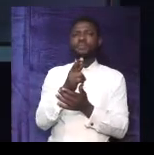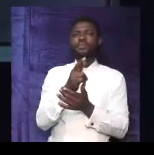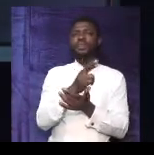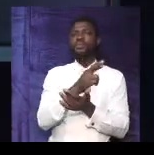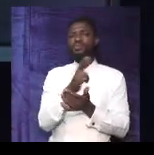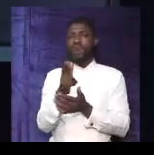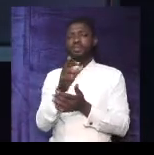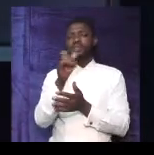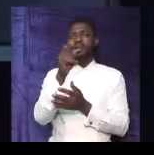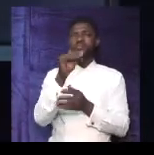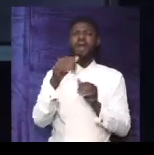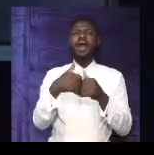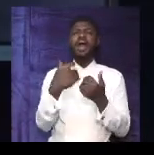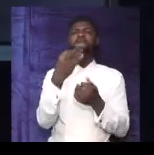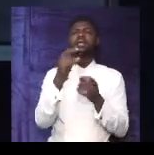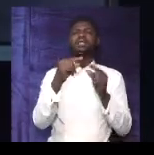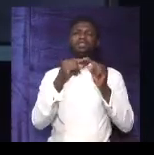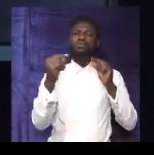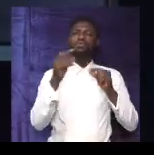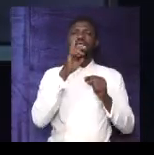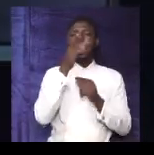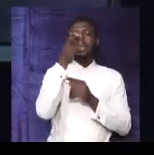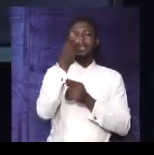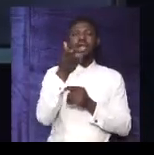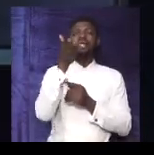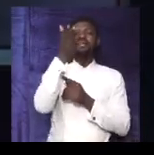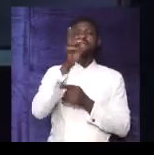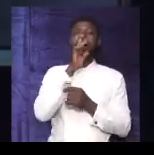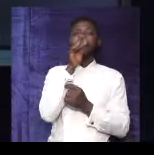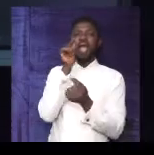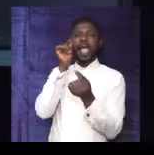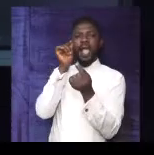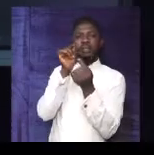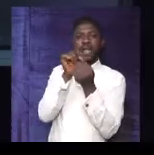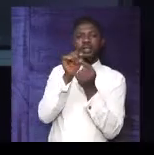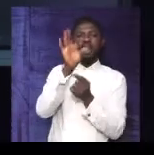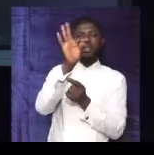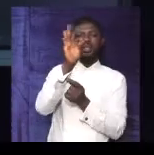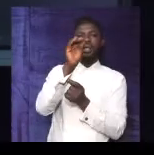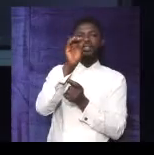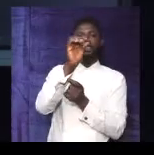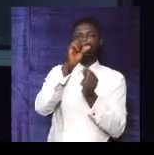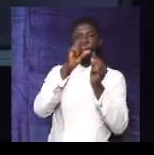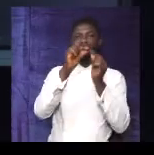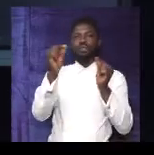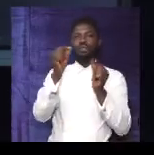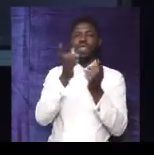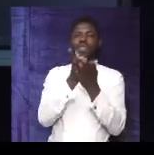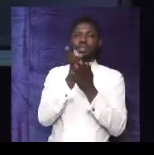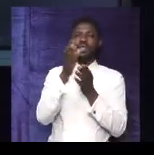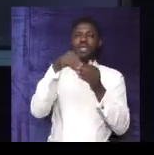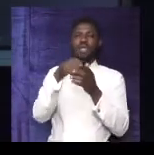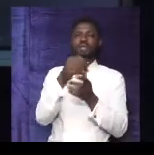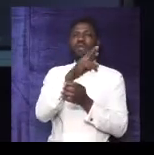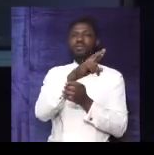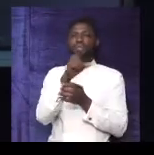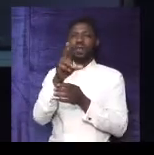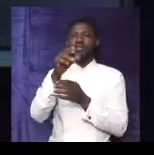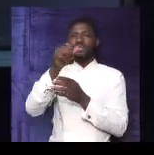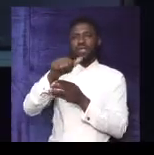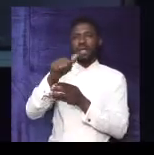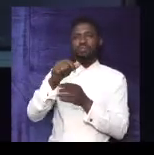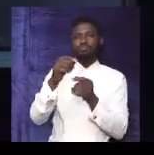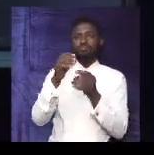But what does it measure? How many degrees are there? There are exactly 90 degrees in a right